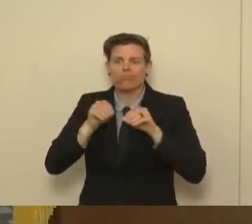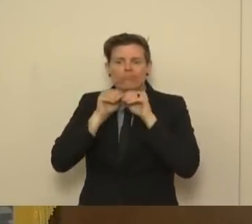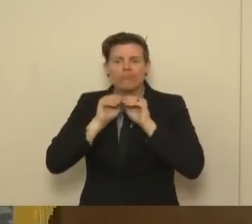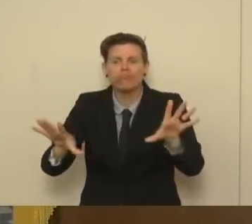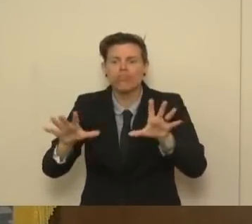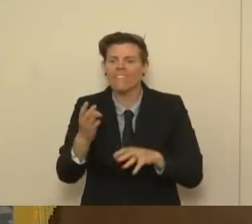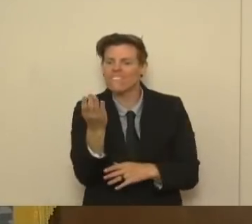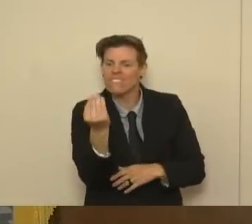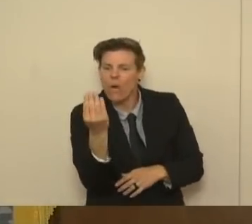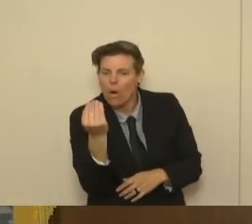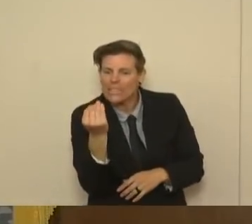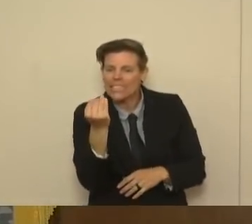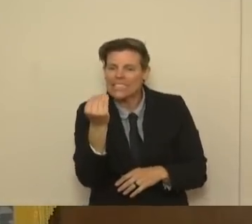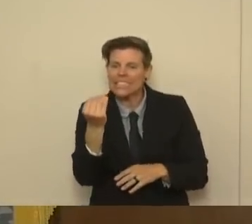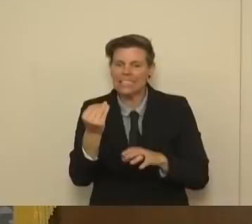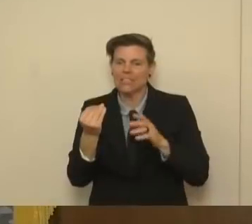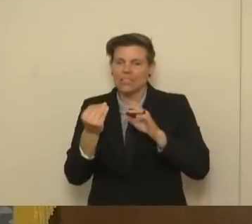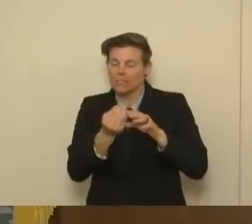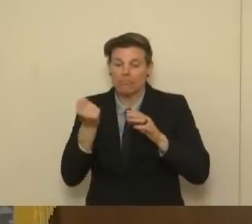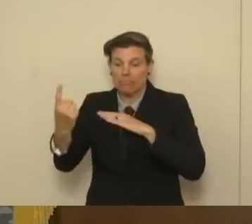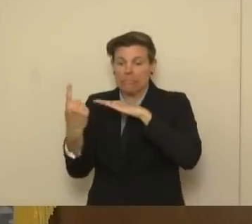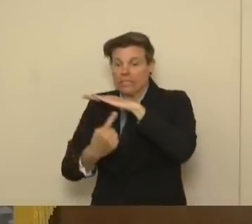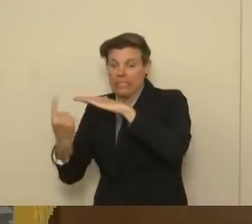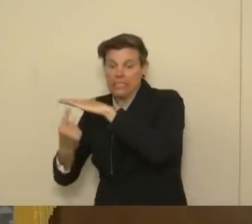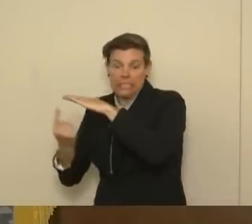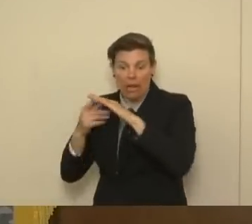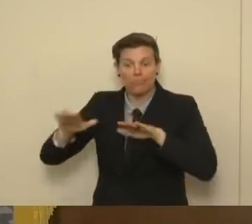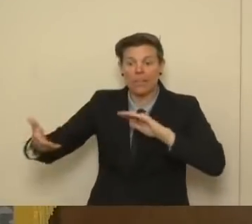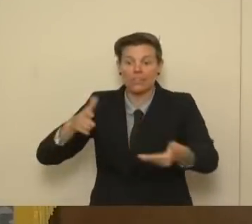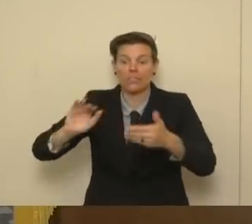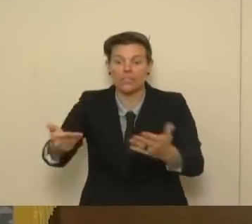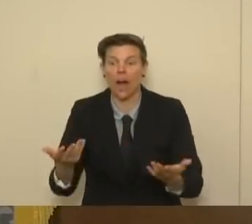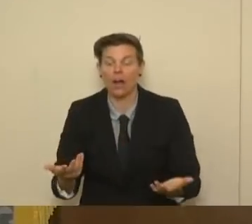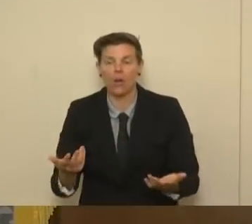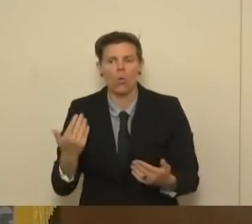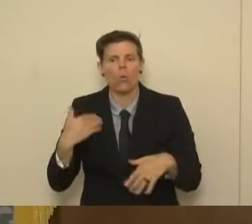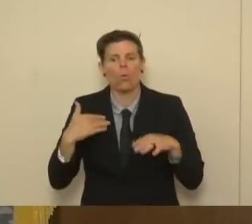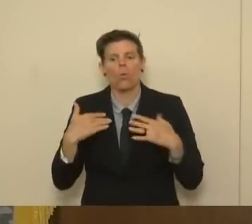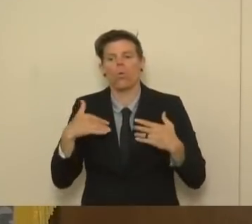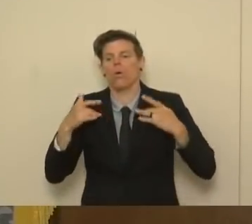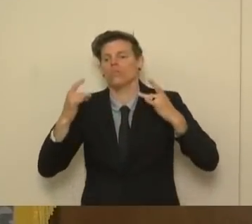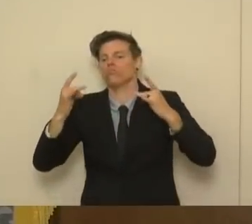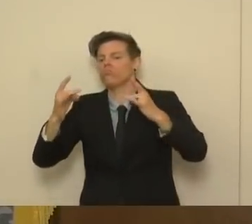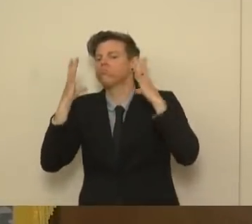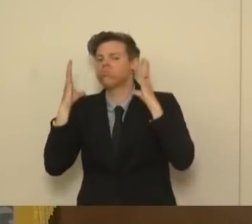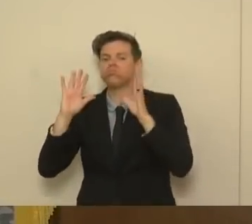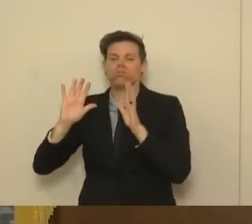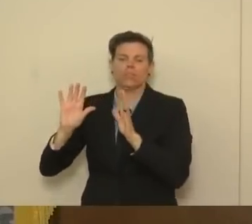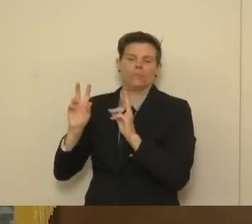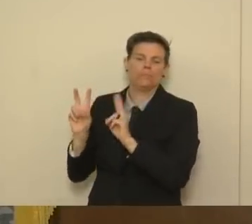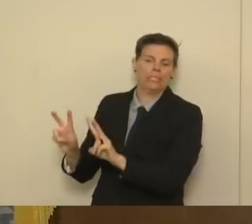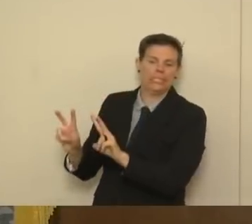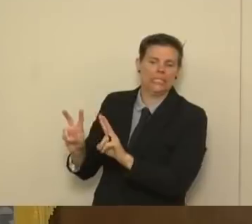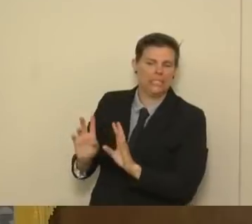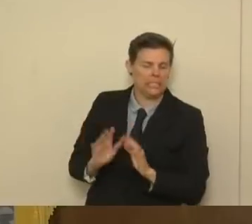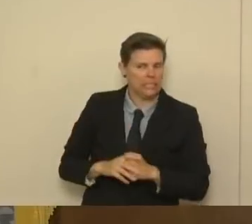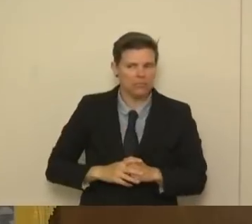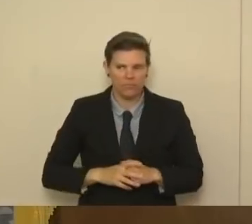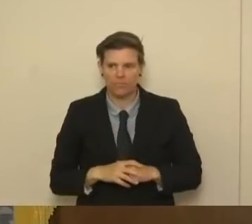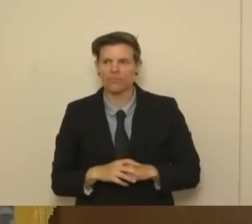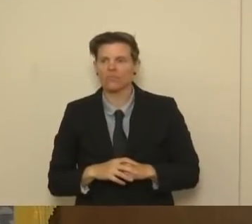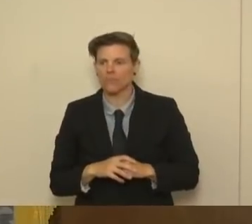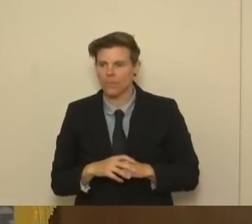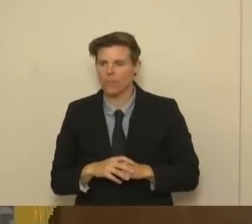several hospitalizations as a result, it's not worth the risk. The second thing you asked me is if we do that, we won't know the next